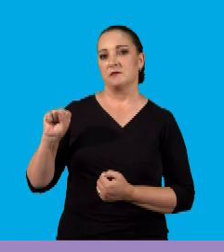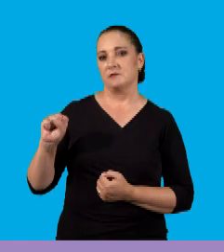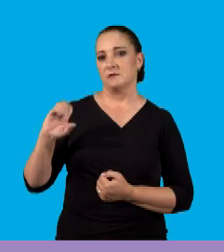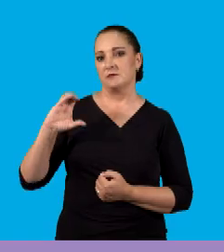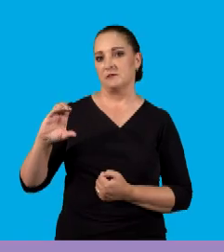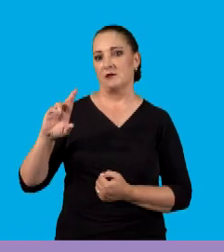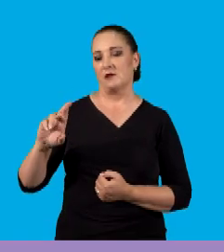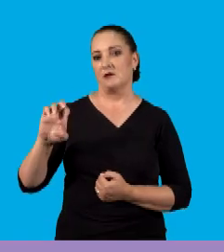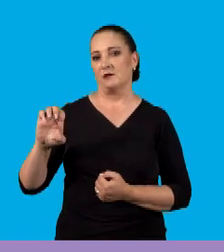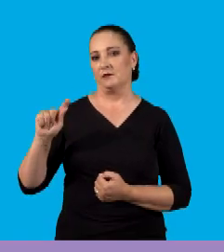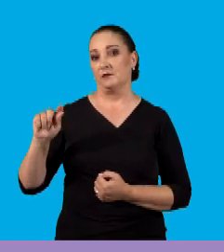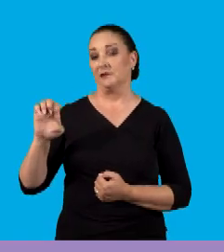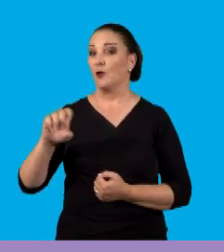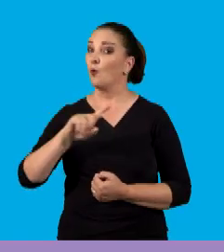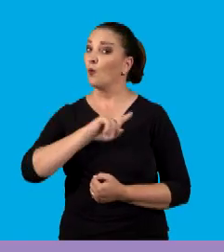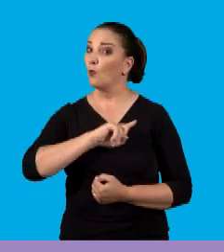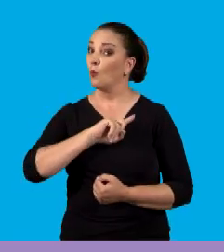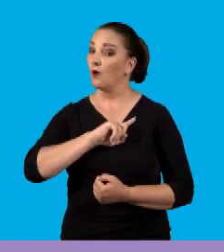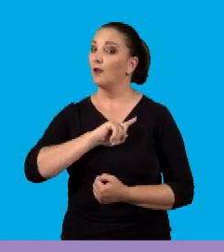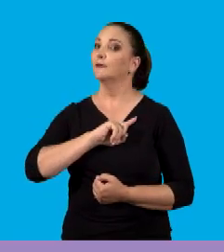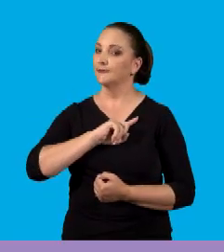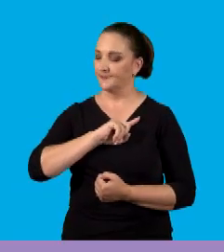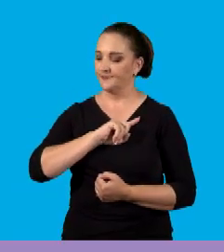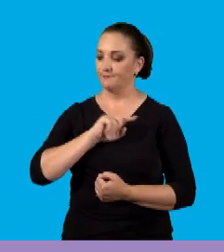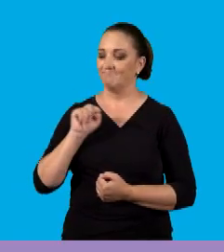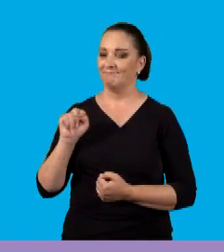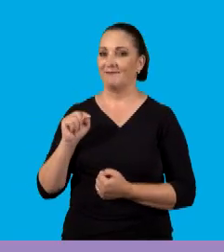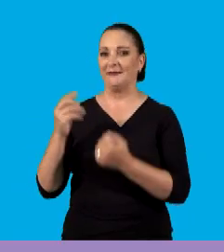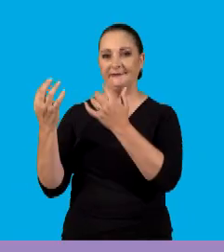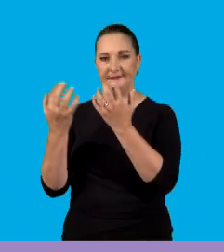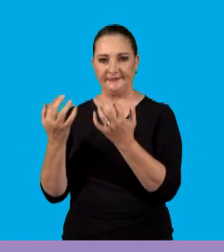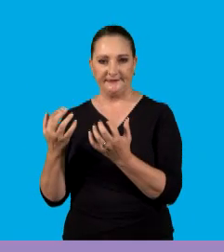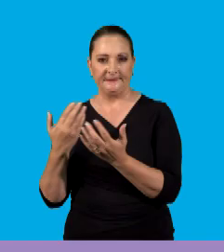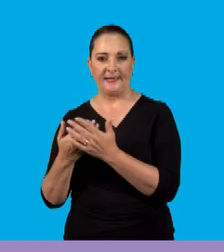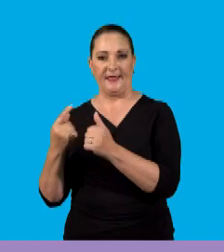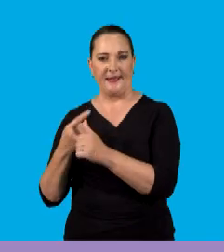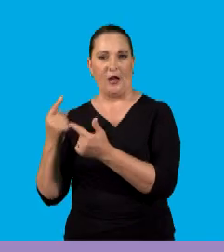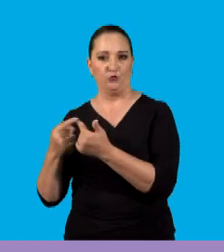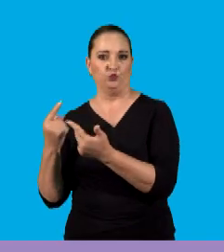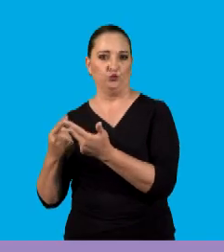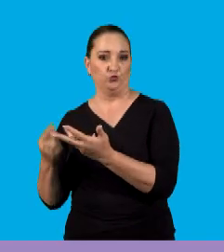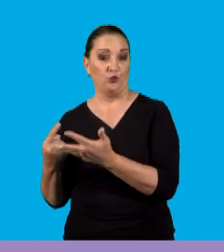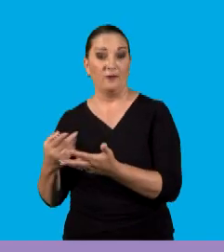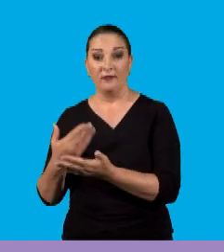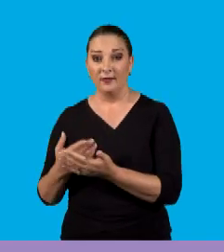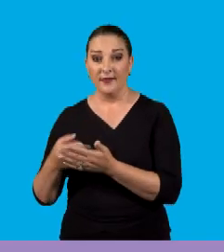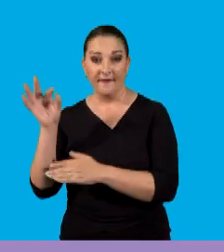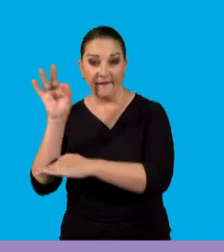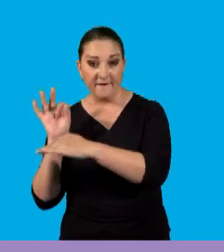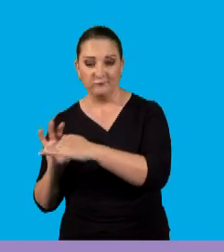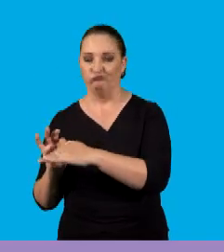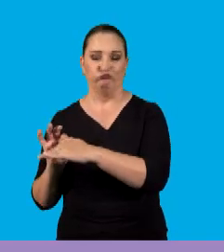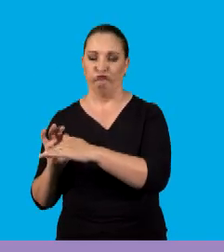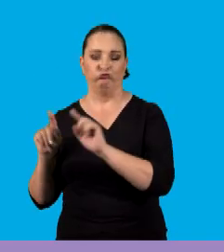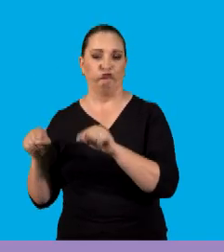that is because we are working with data that is counted. It cannot have fractions, it can